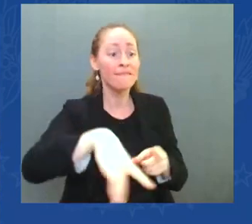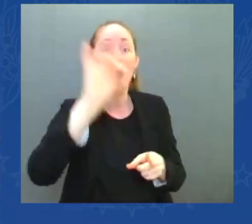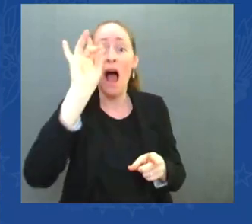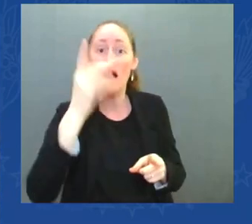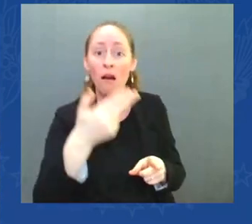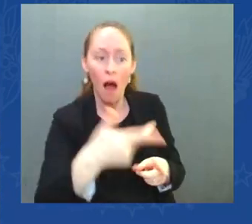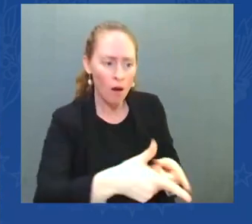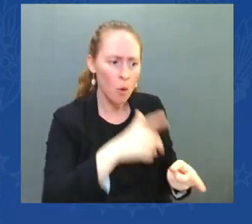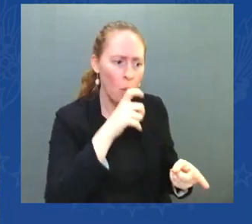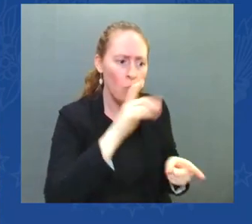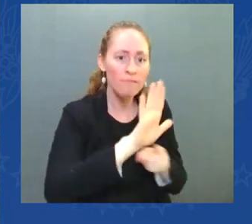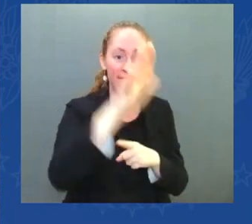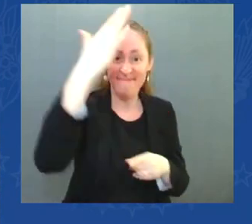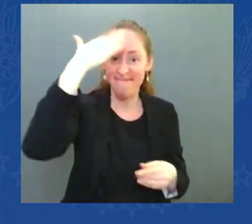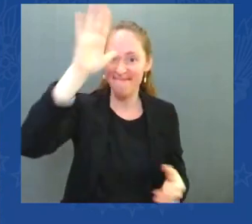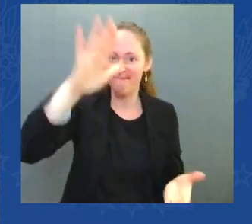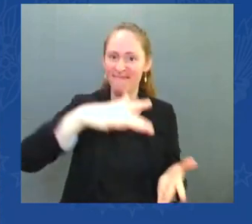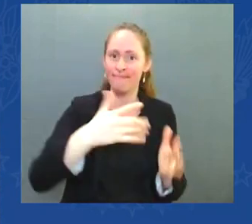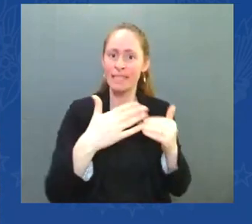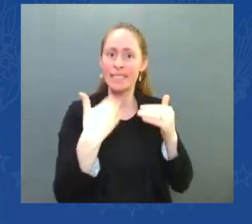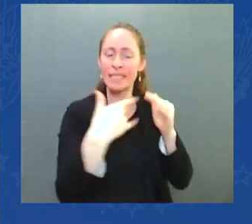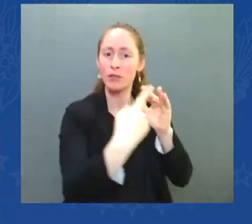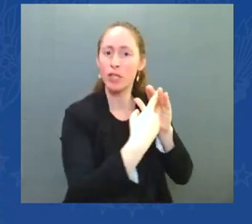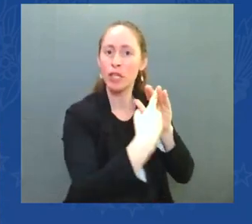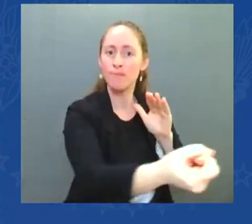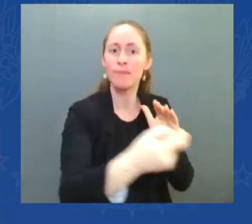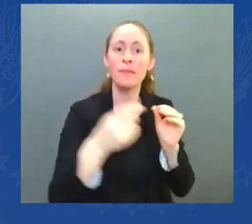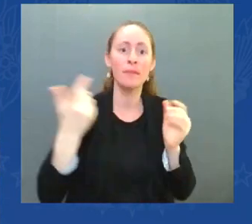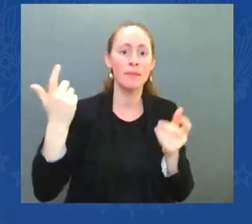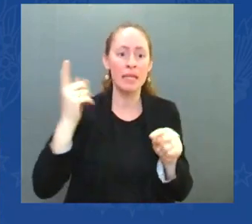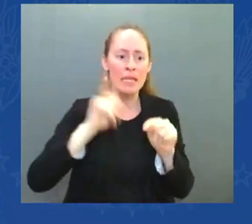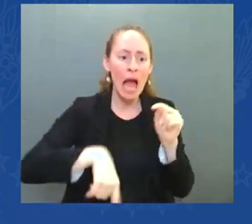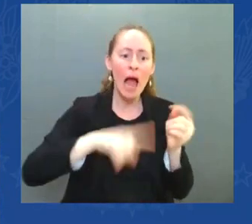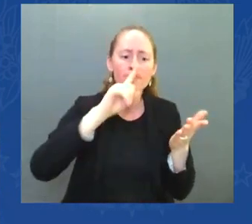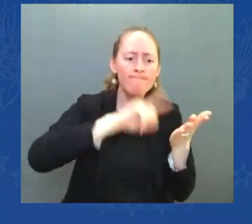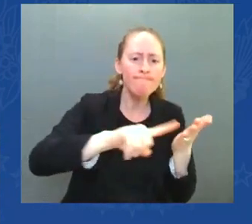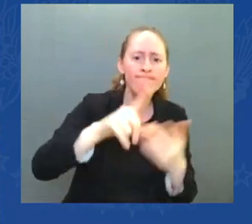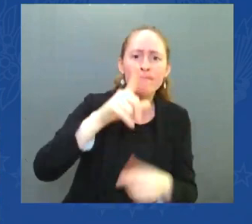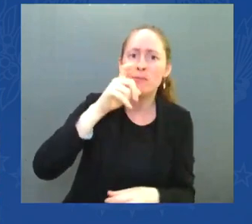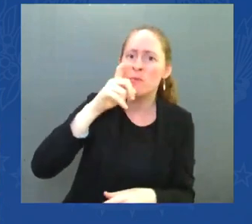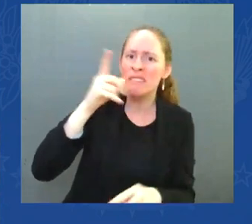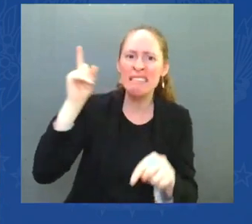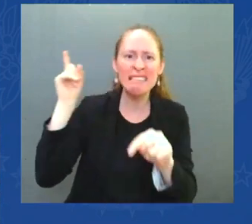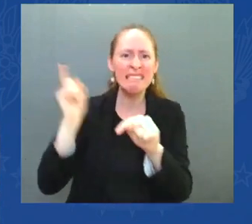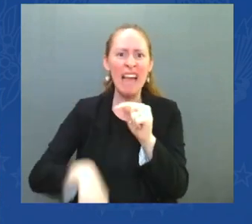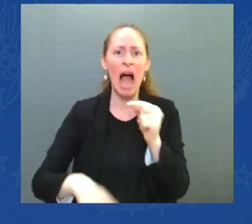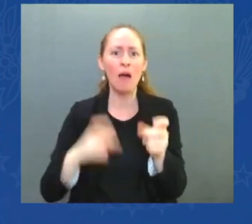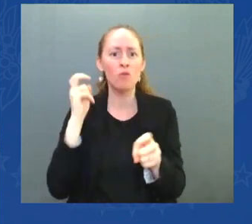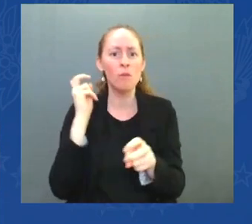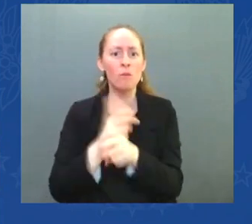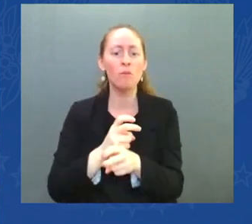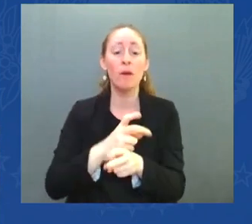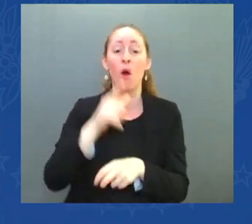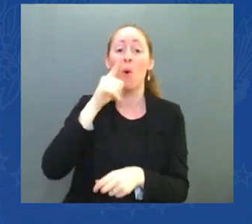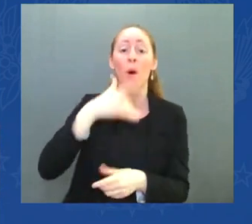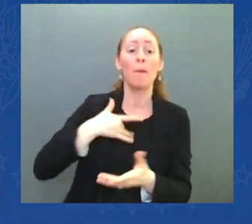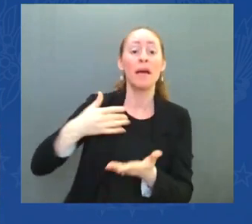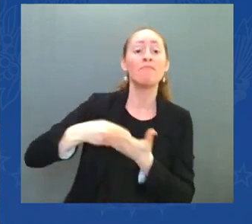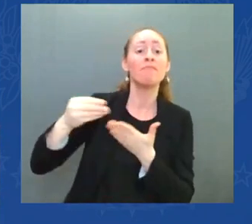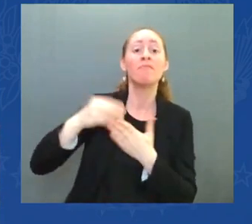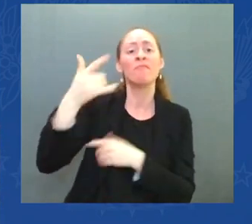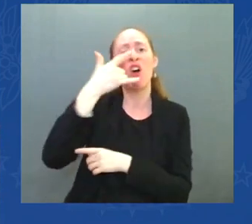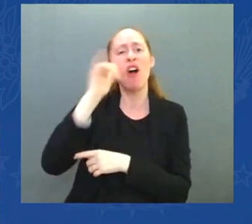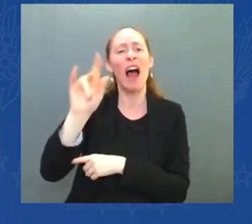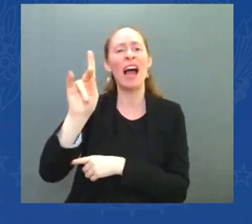to almost anyone. They often come in kits. They can be bought online. They can be assembled quickly with